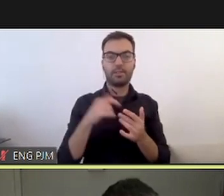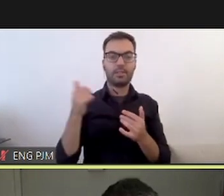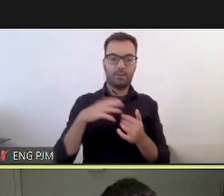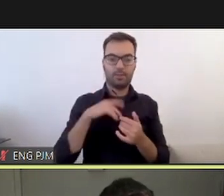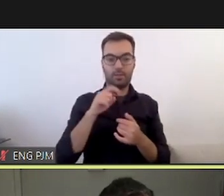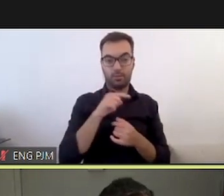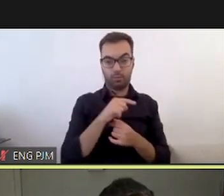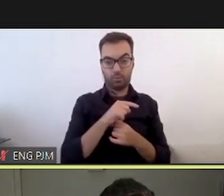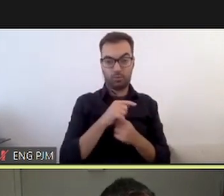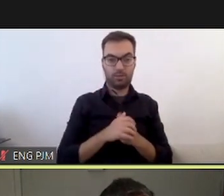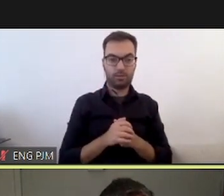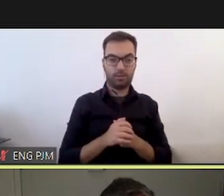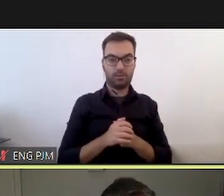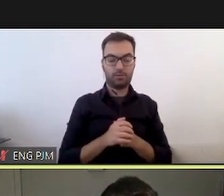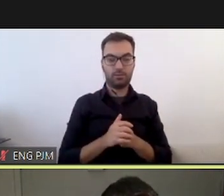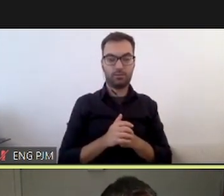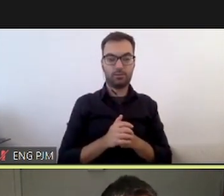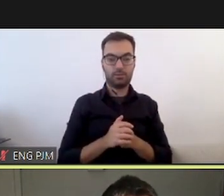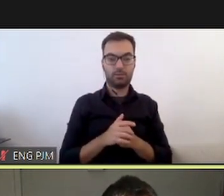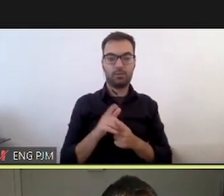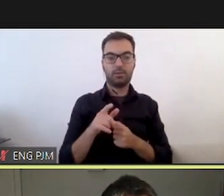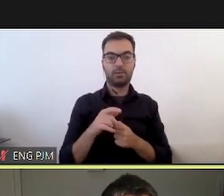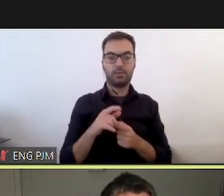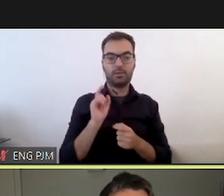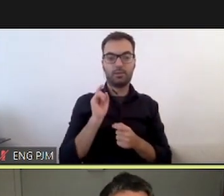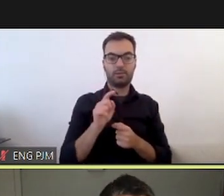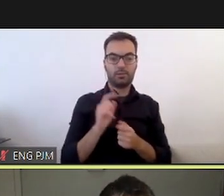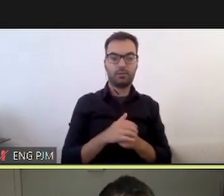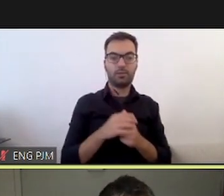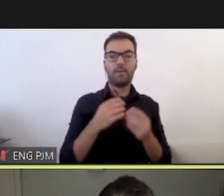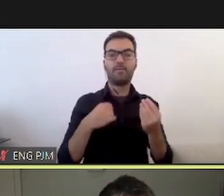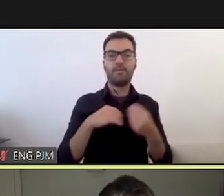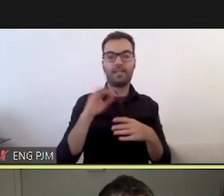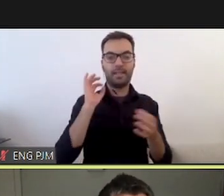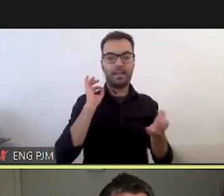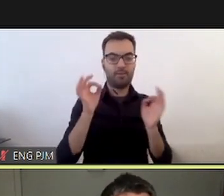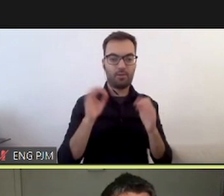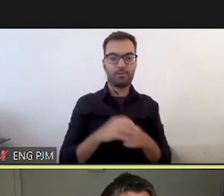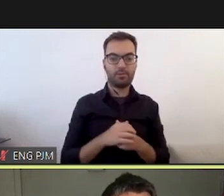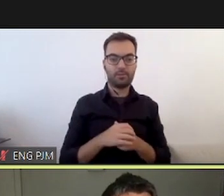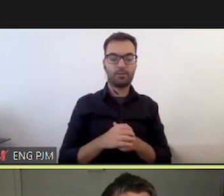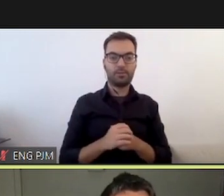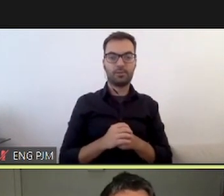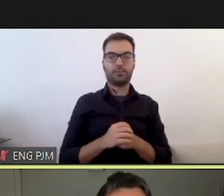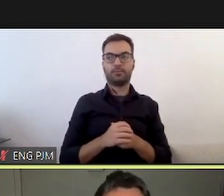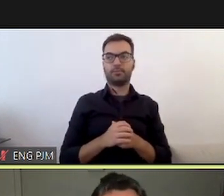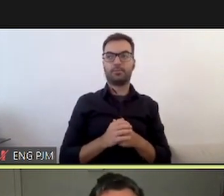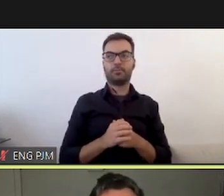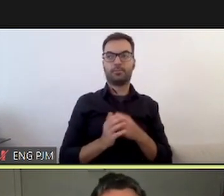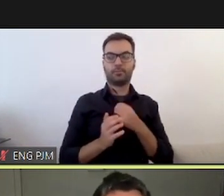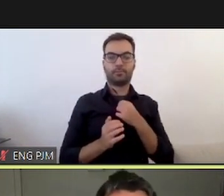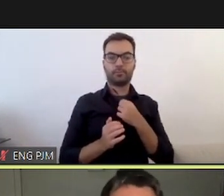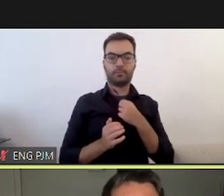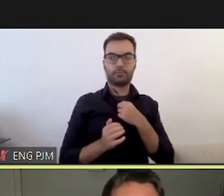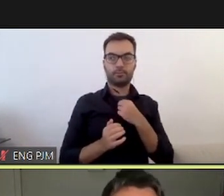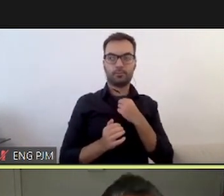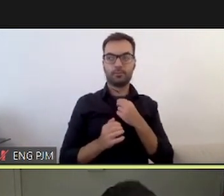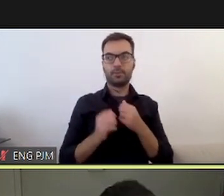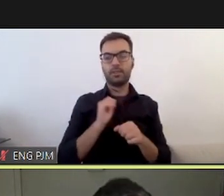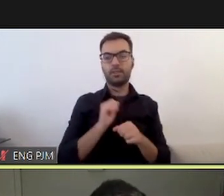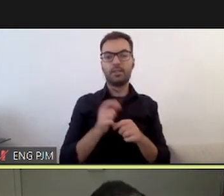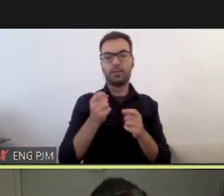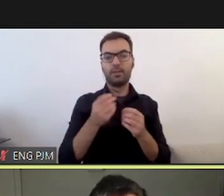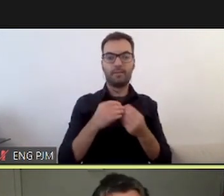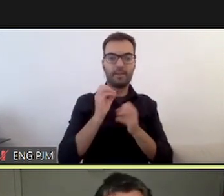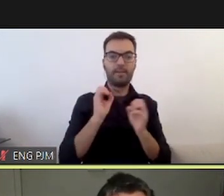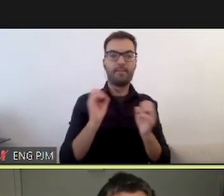click here and you can click the magic button, more info, and there is a little bit